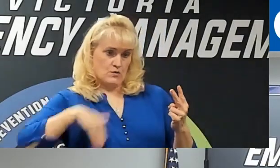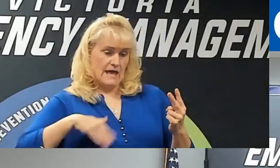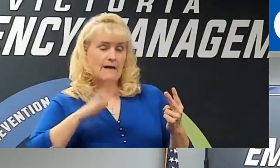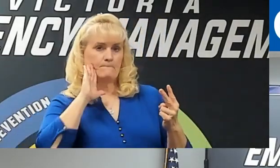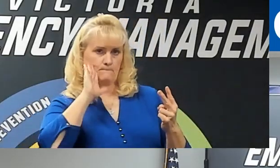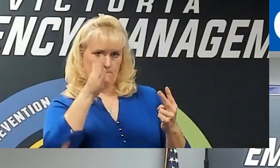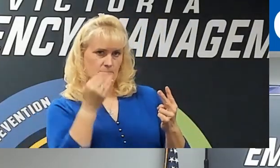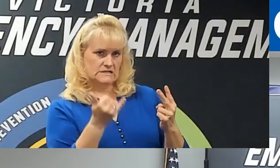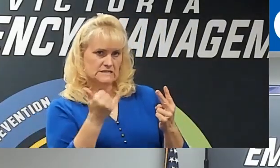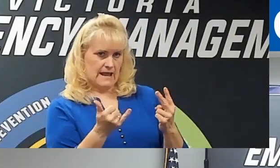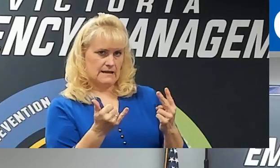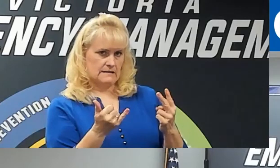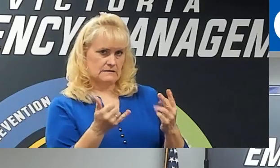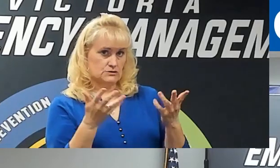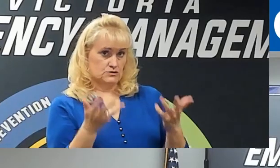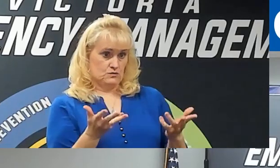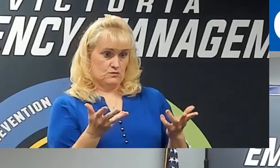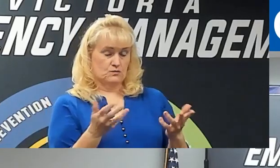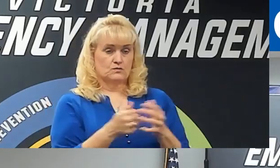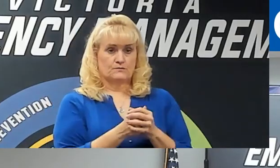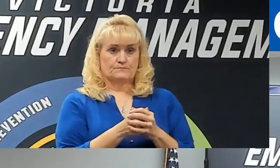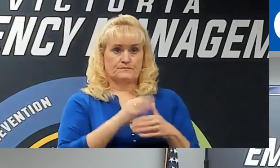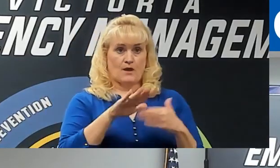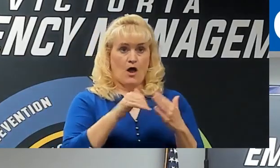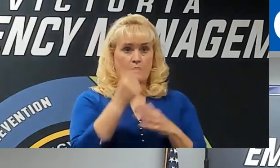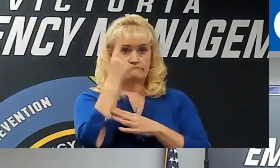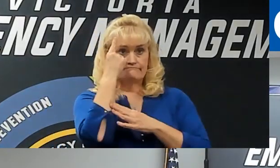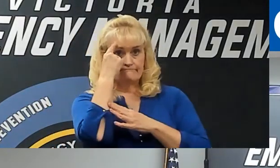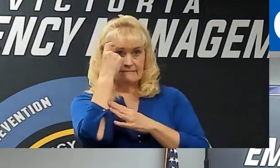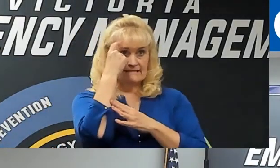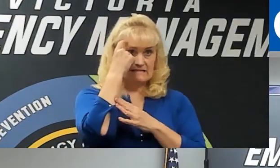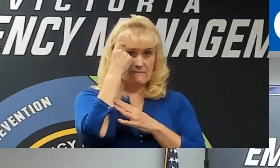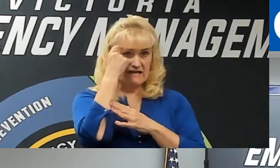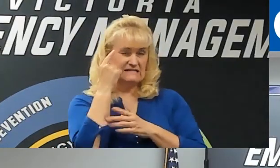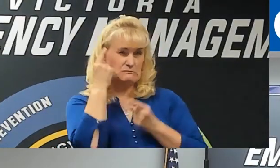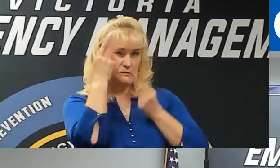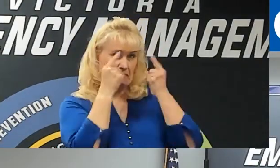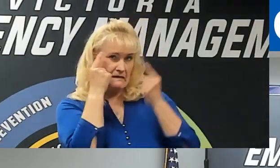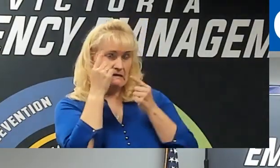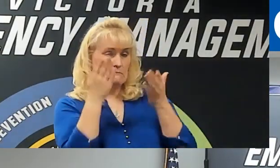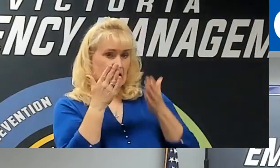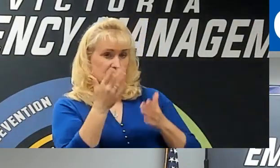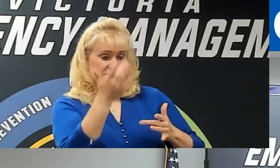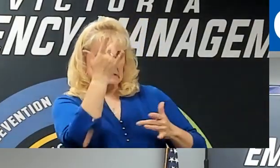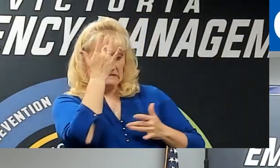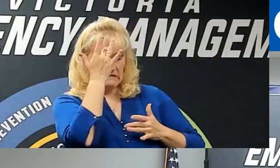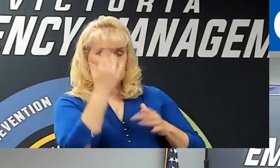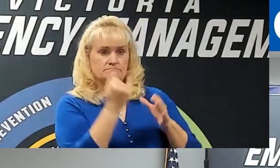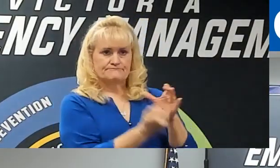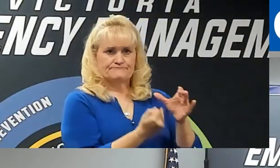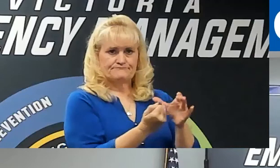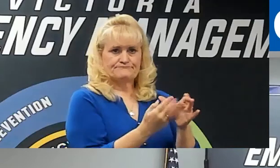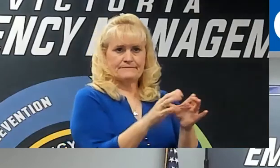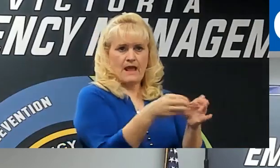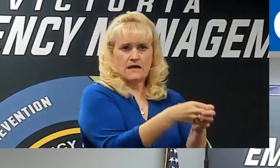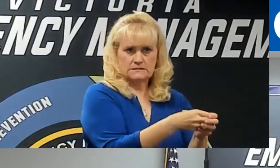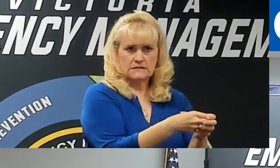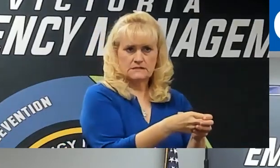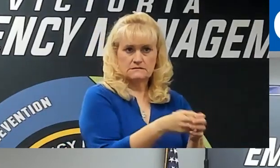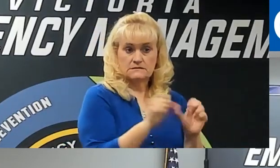today. So all these that are suspected have been isolated as well. So I can tell you that pretty much right